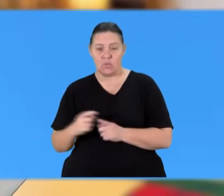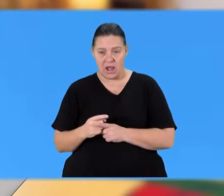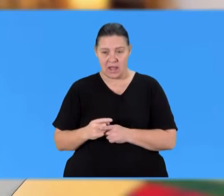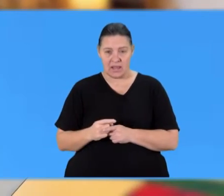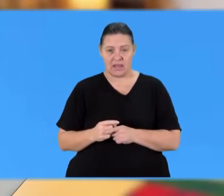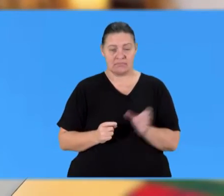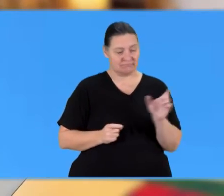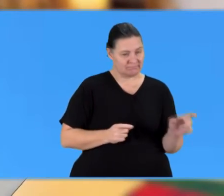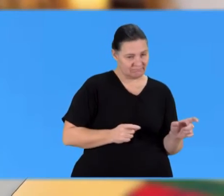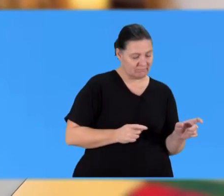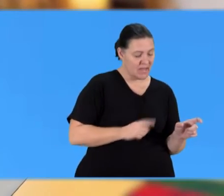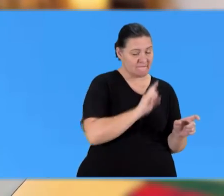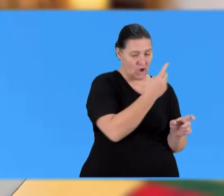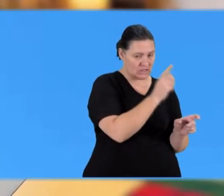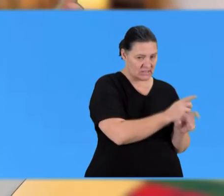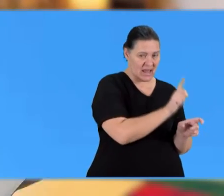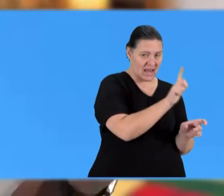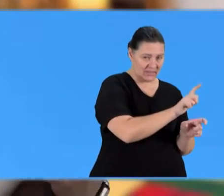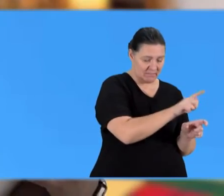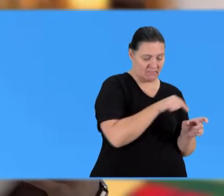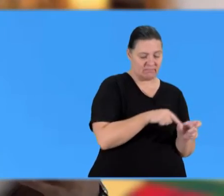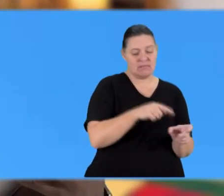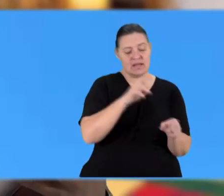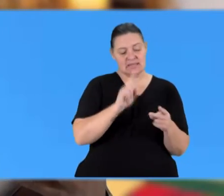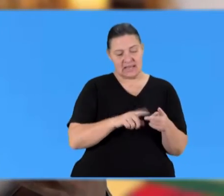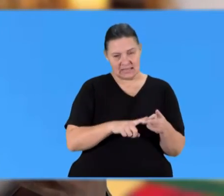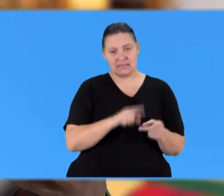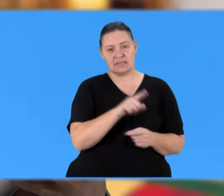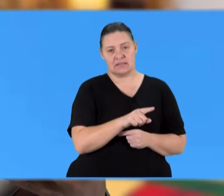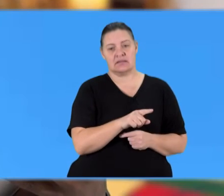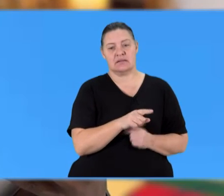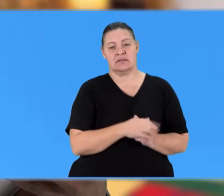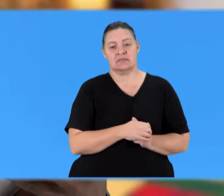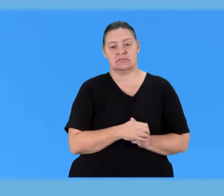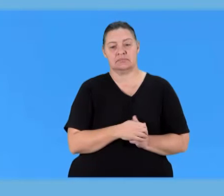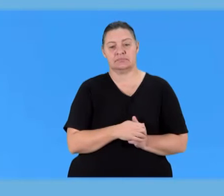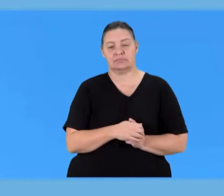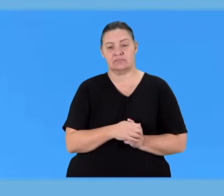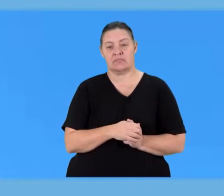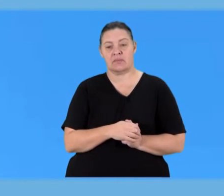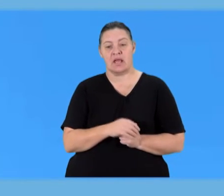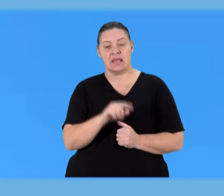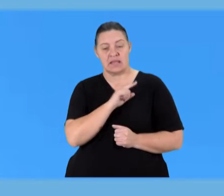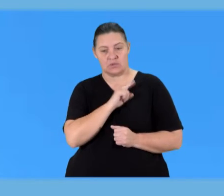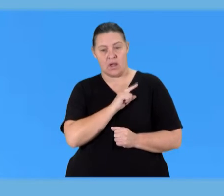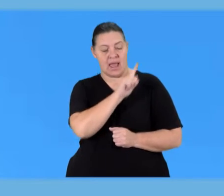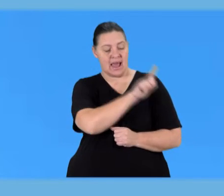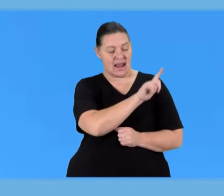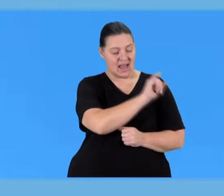then the second part is going to be the oxygen. And then you will have the suffix IDE for oxide. So